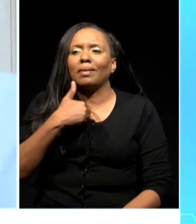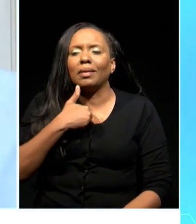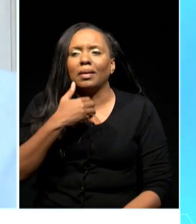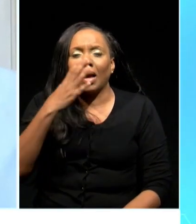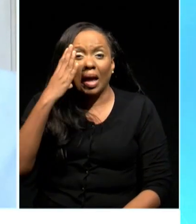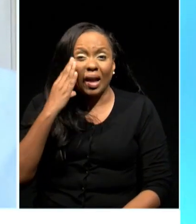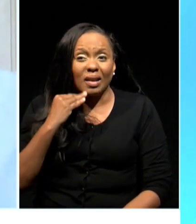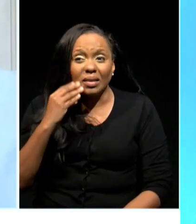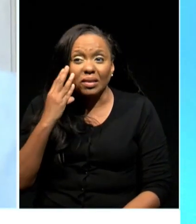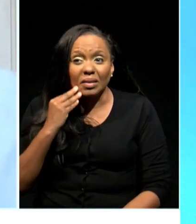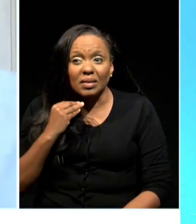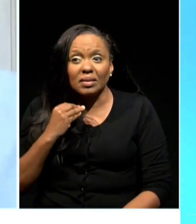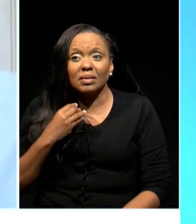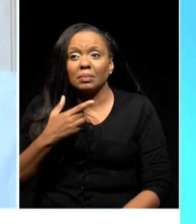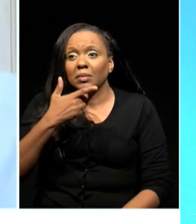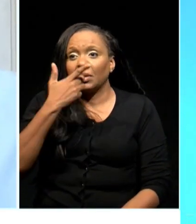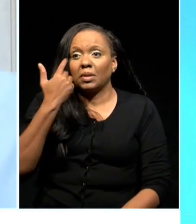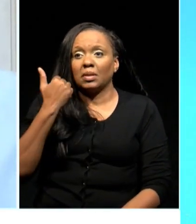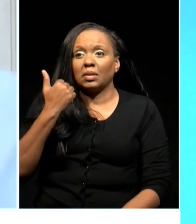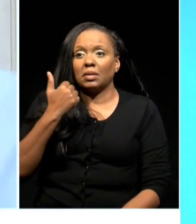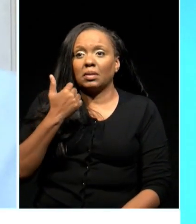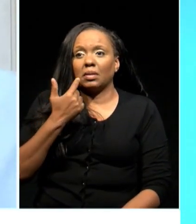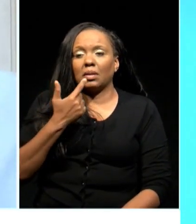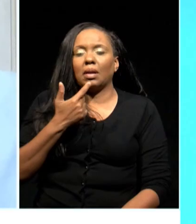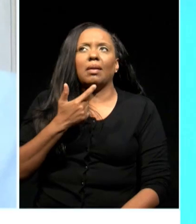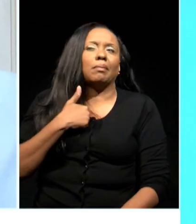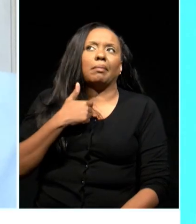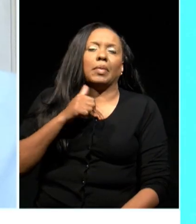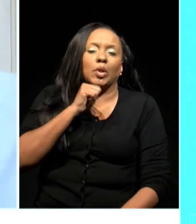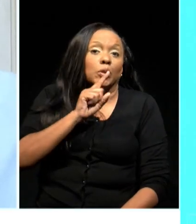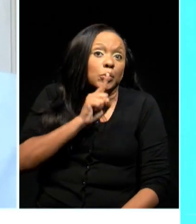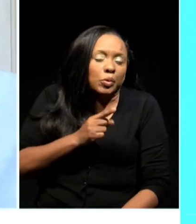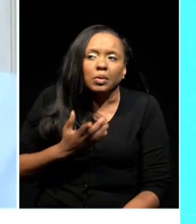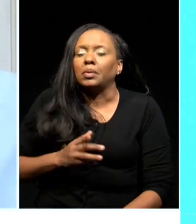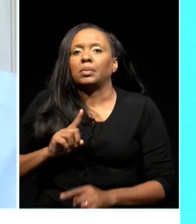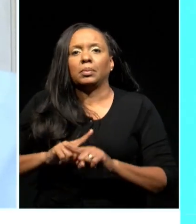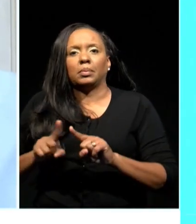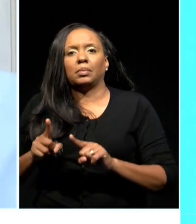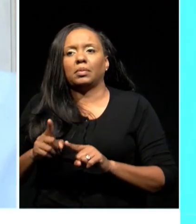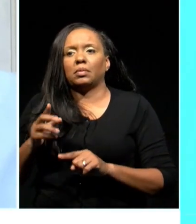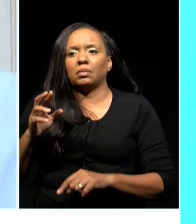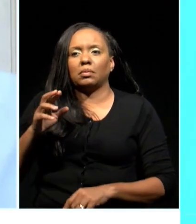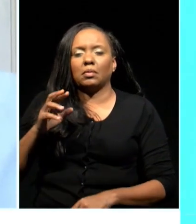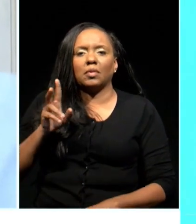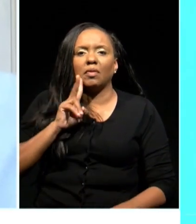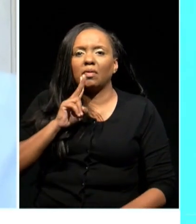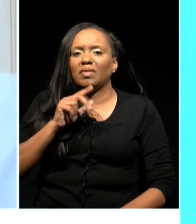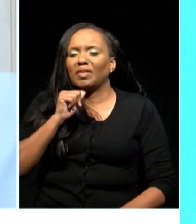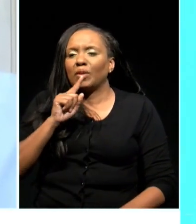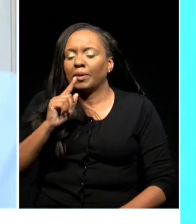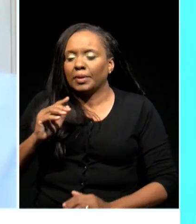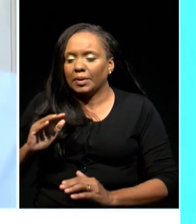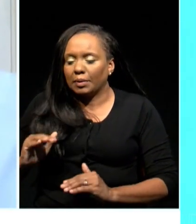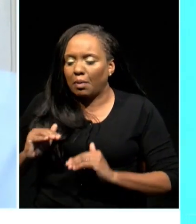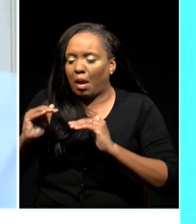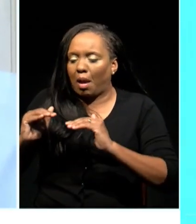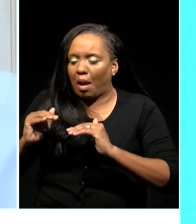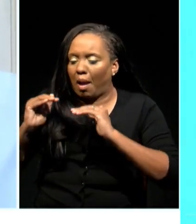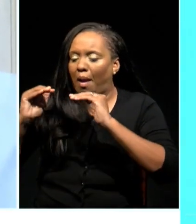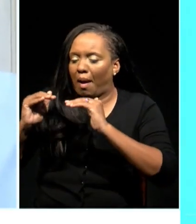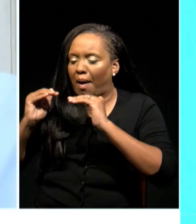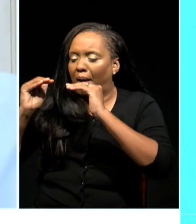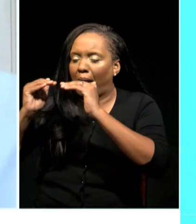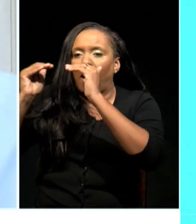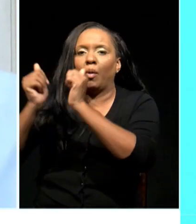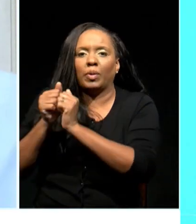not sat, and once again, I'm speaking under correction, at certain levels of the party, so she's not risen through the ranks in the same way that Mia Motley